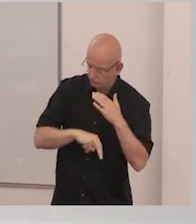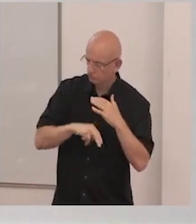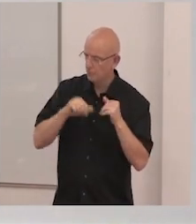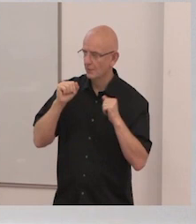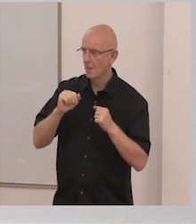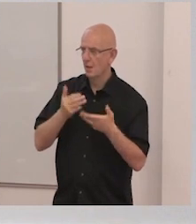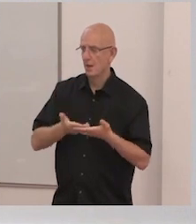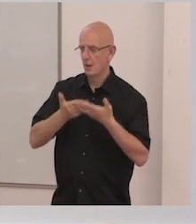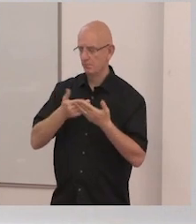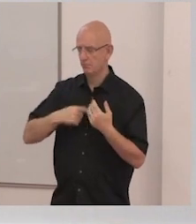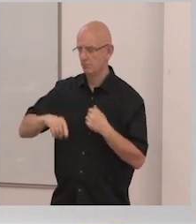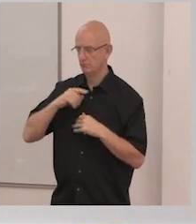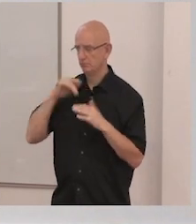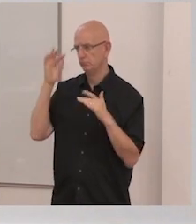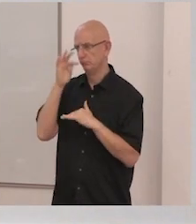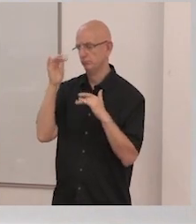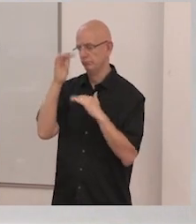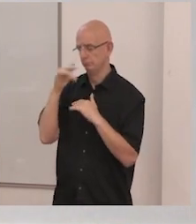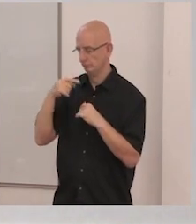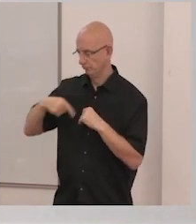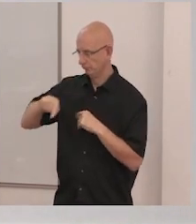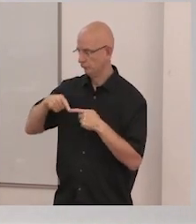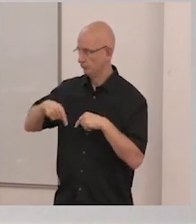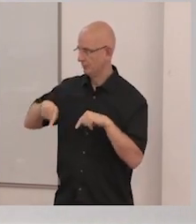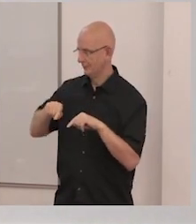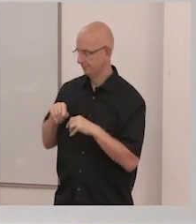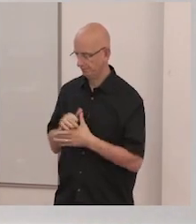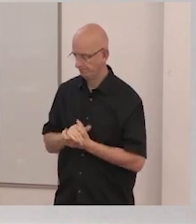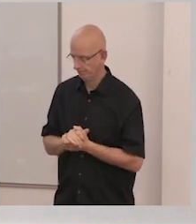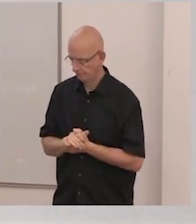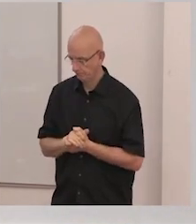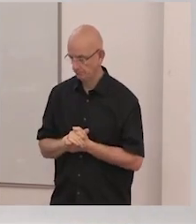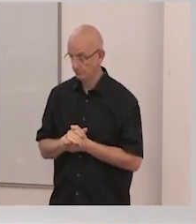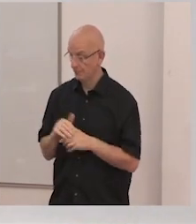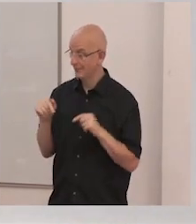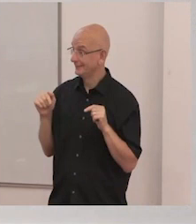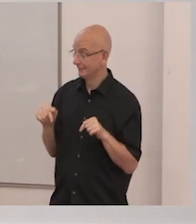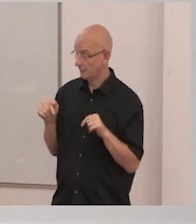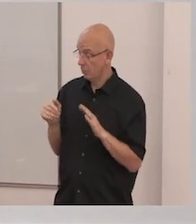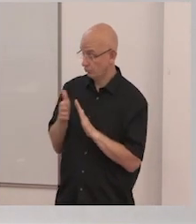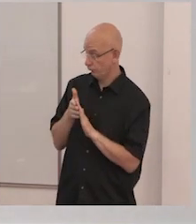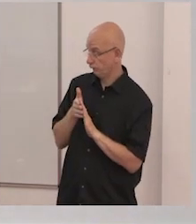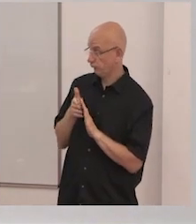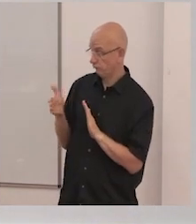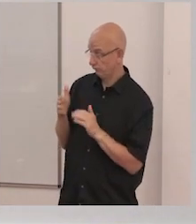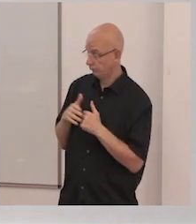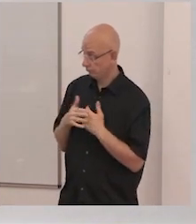that convention. We're now going to have a presentation from Danius Puris. Danius